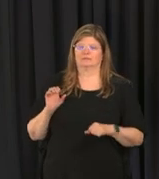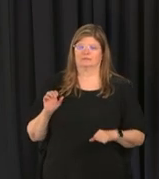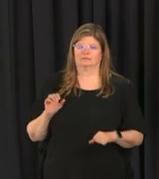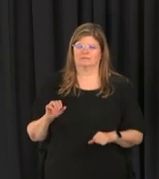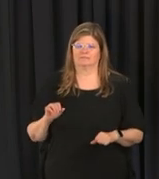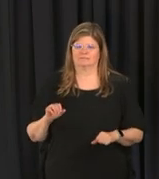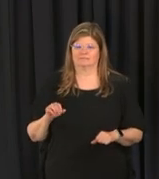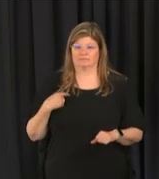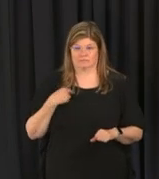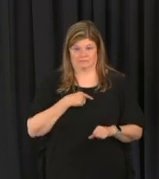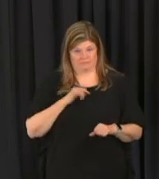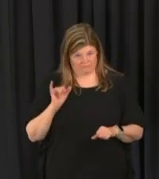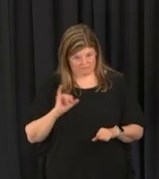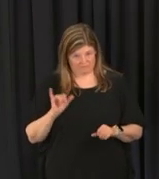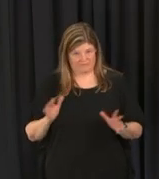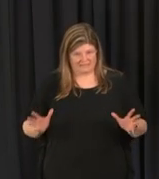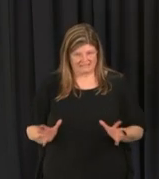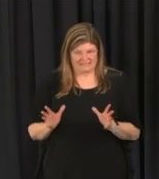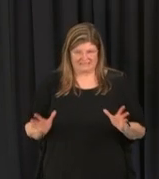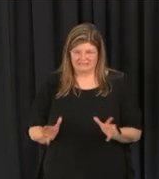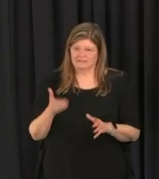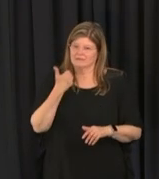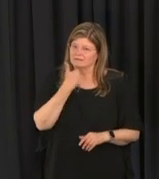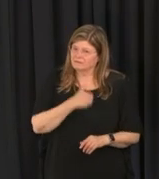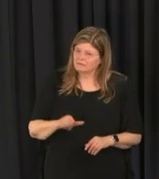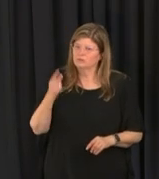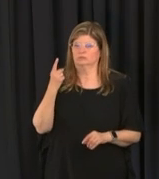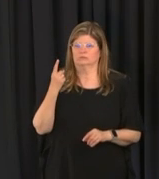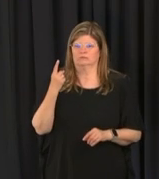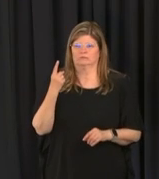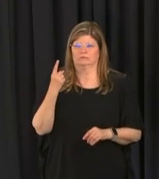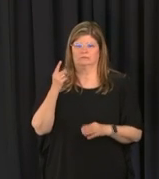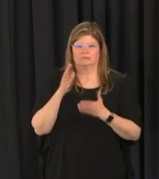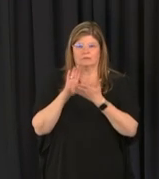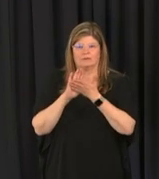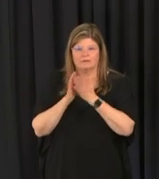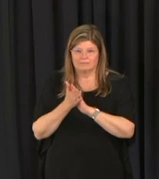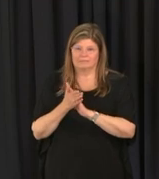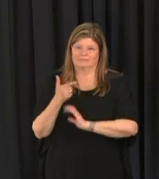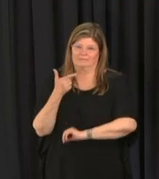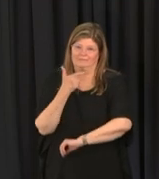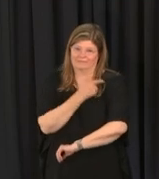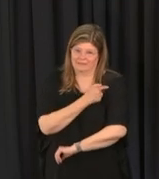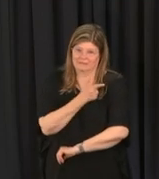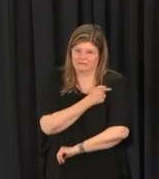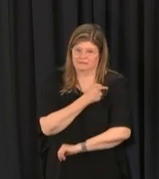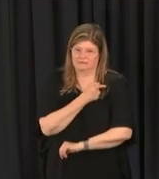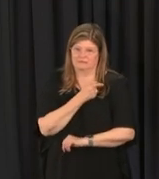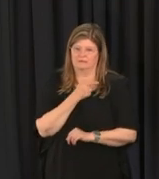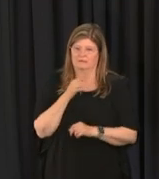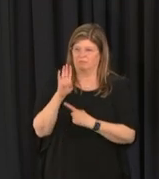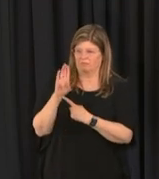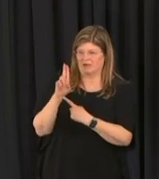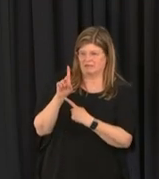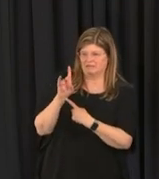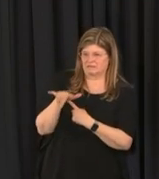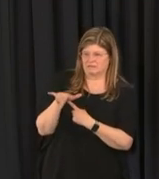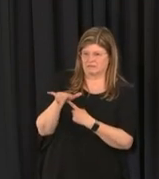We are also encouraging everyone to become a vaccine buddy. While